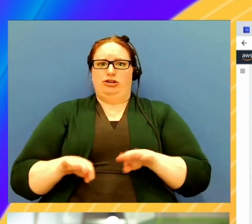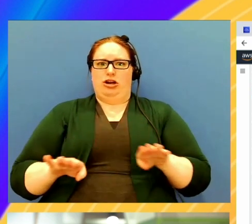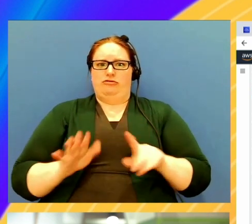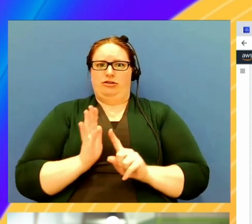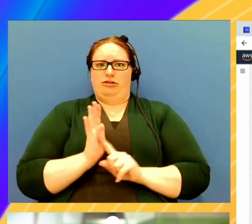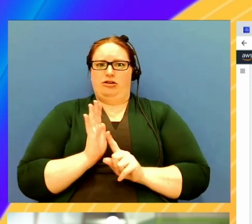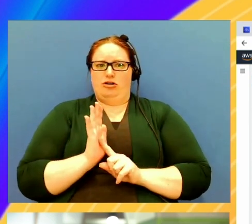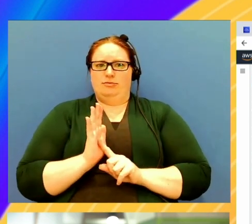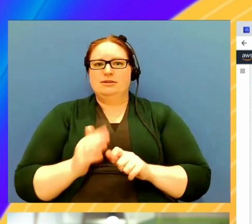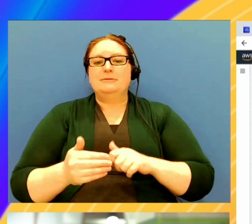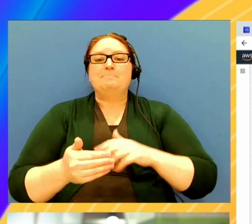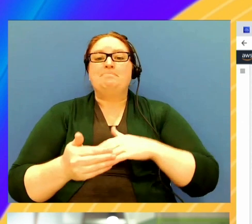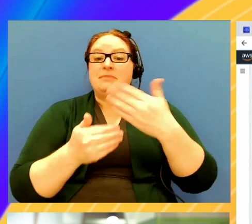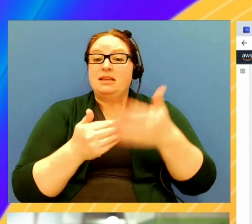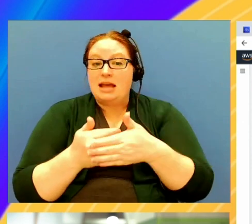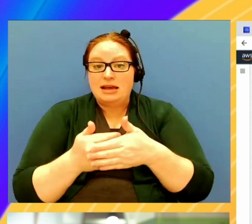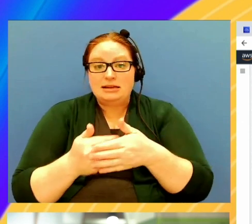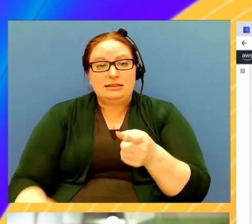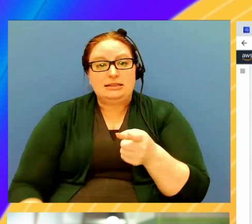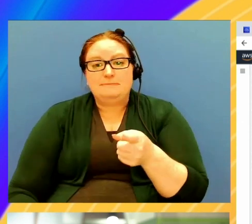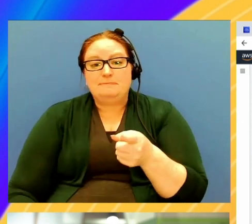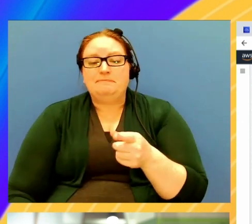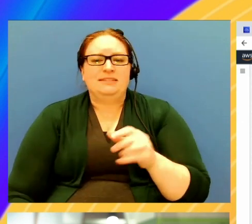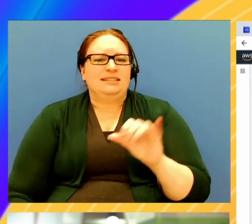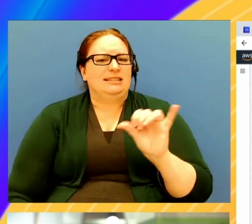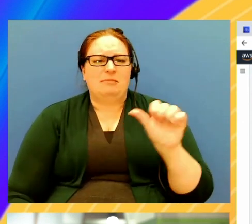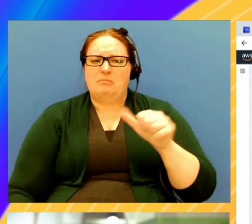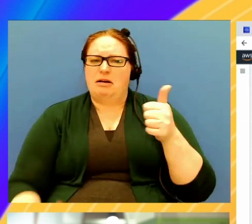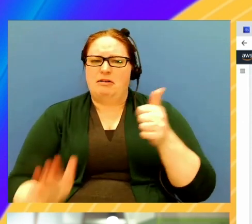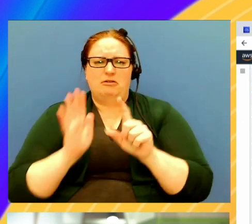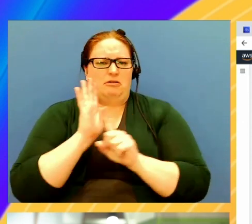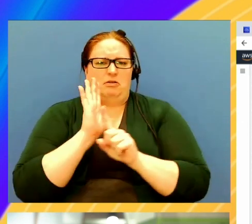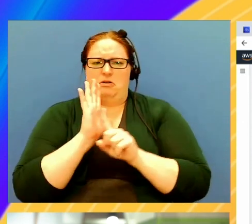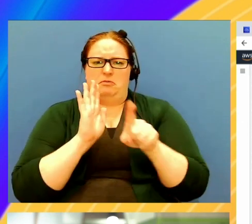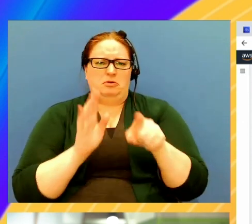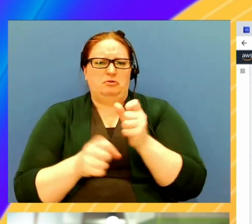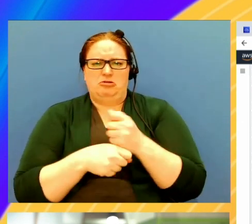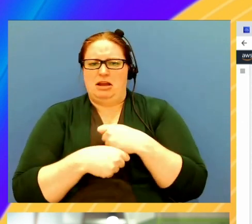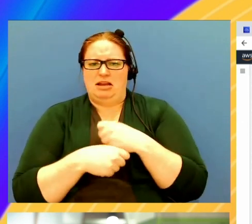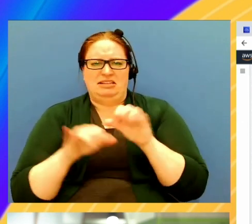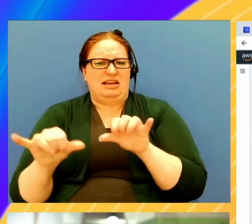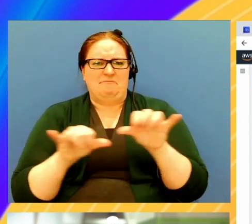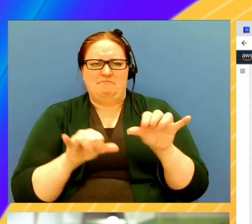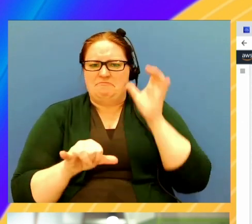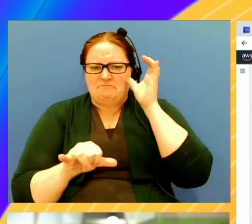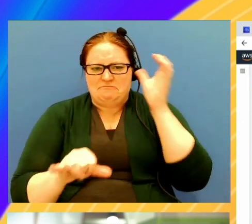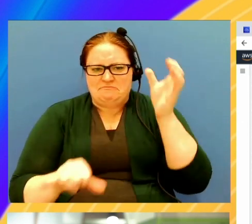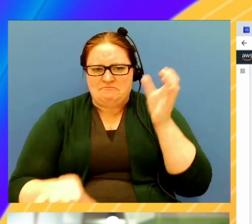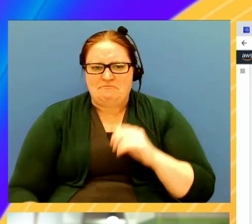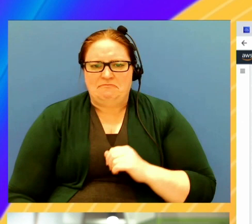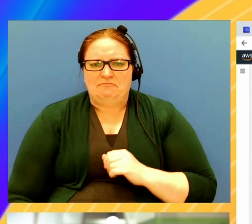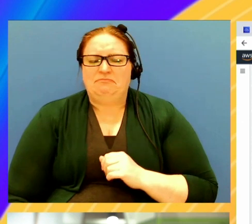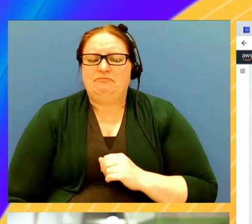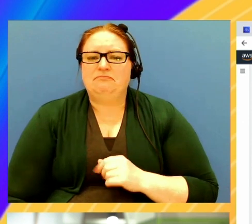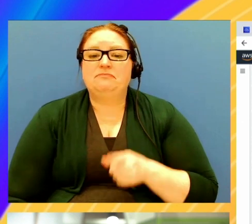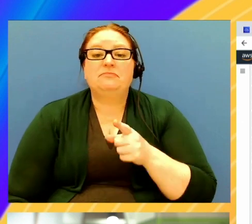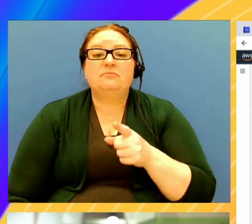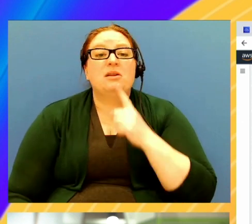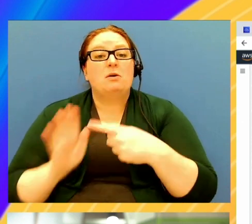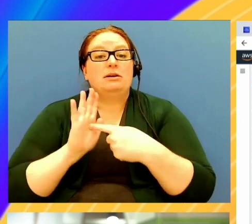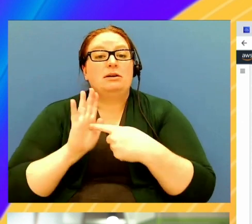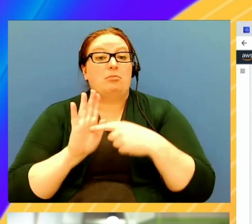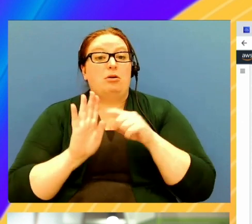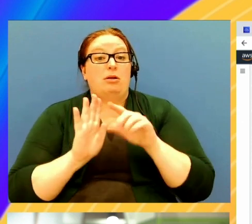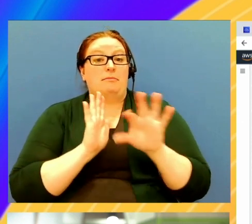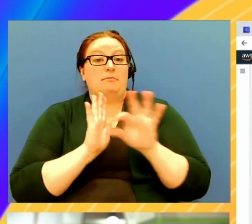click next, and it's exactly like any other alarm that you create. And then, for example, I just picked like one